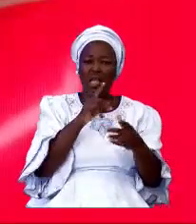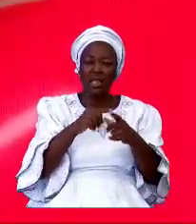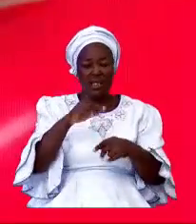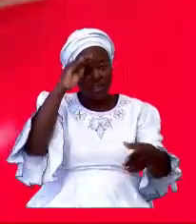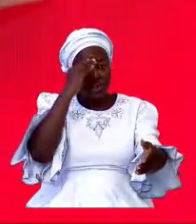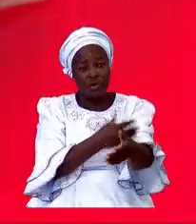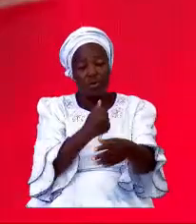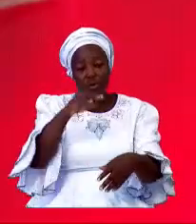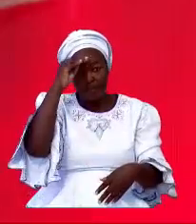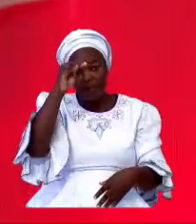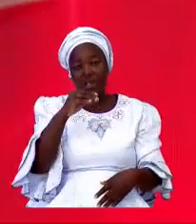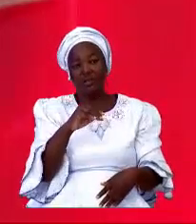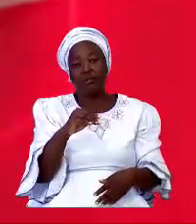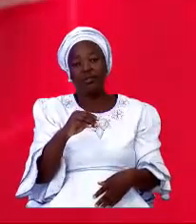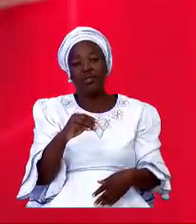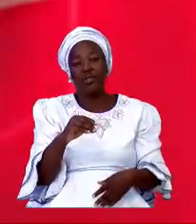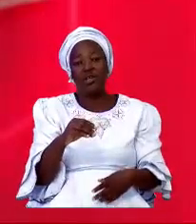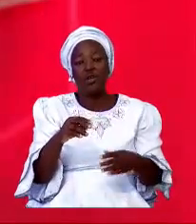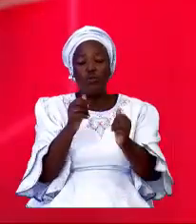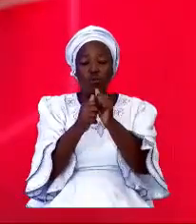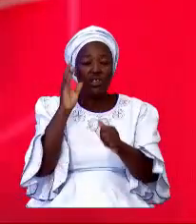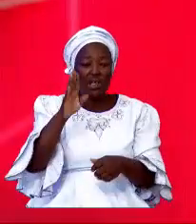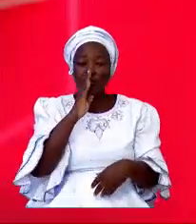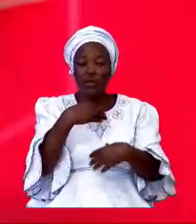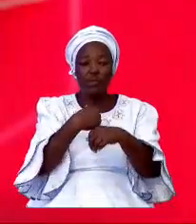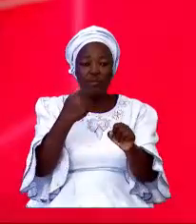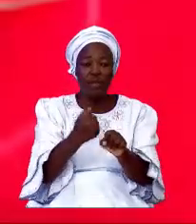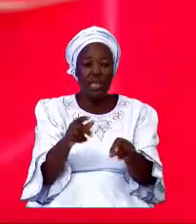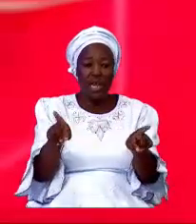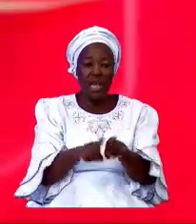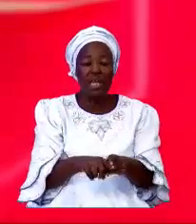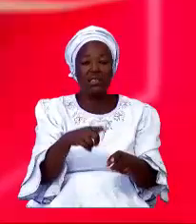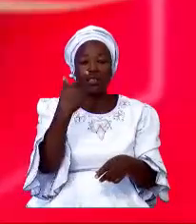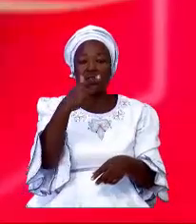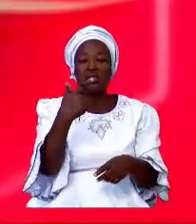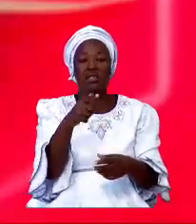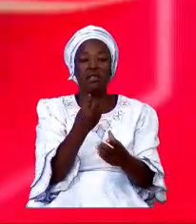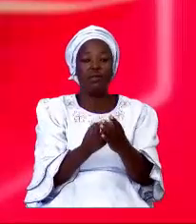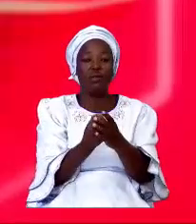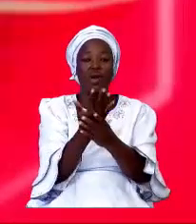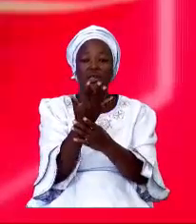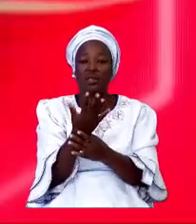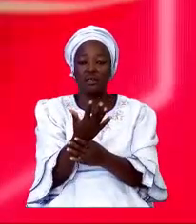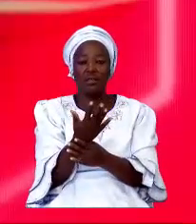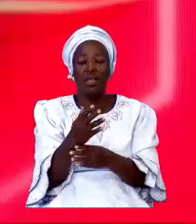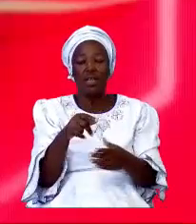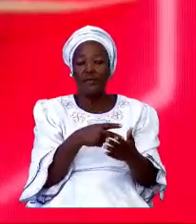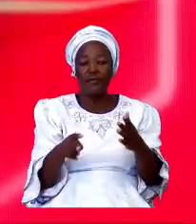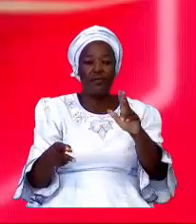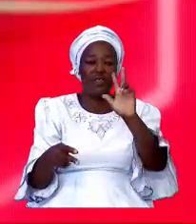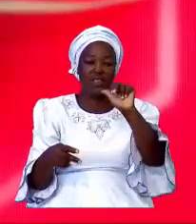man, of a woman that shall die? And the Son of Man, which shall be made